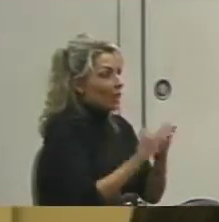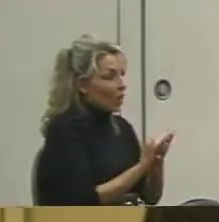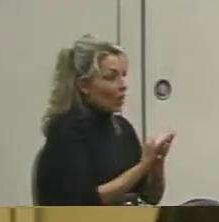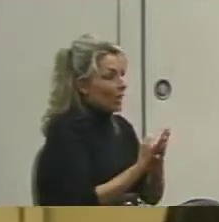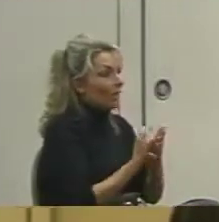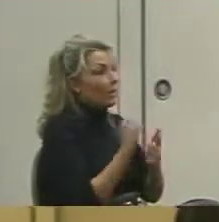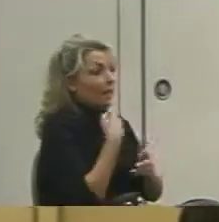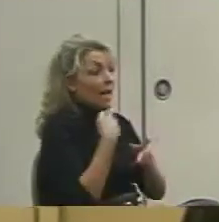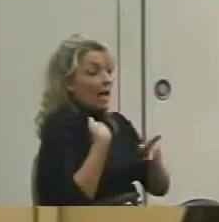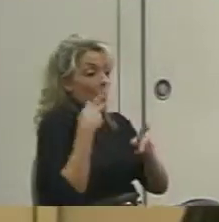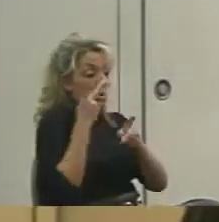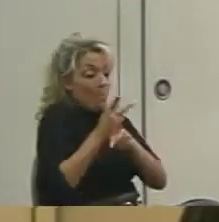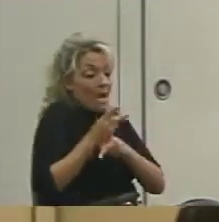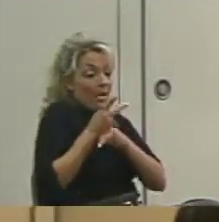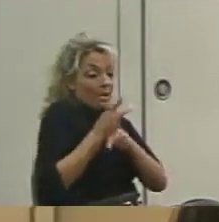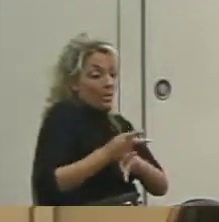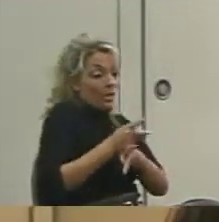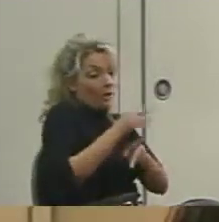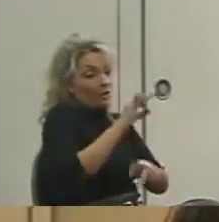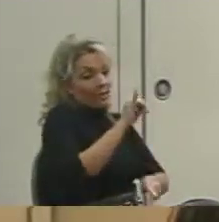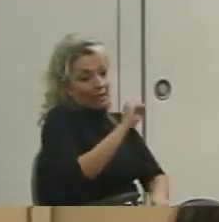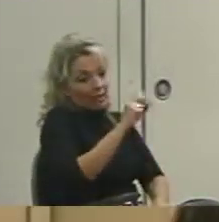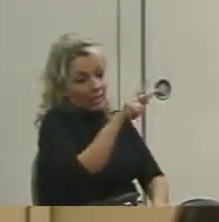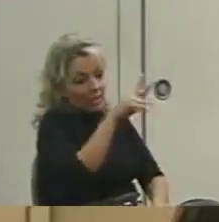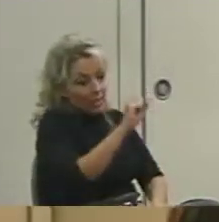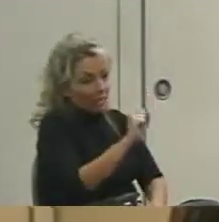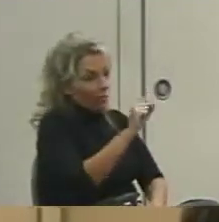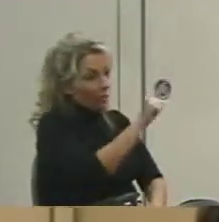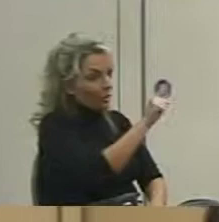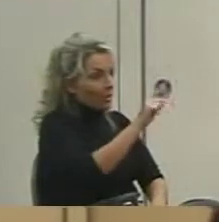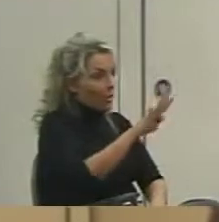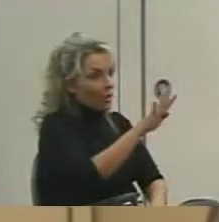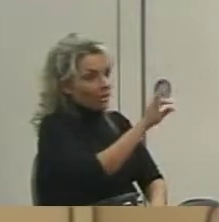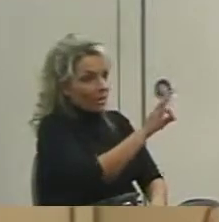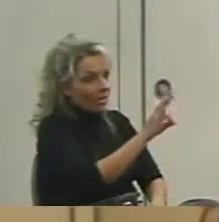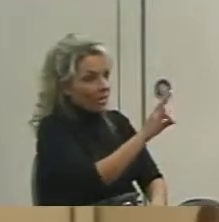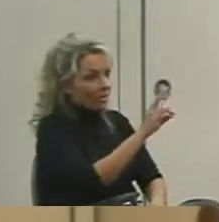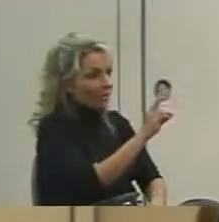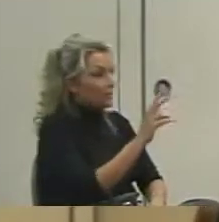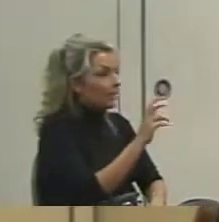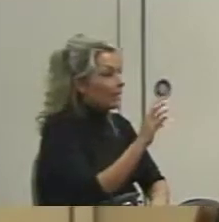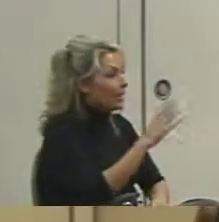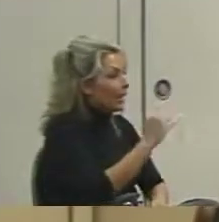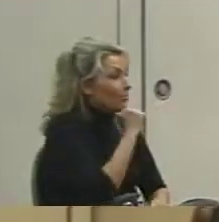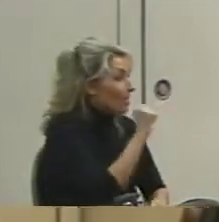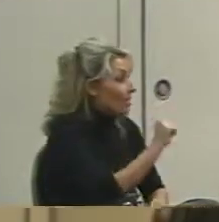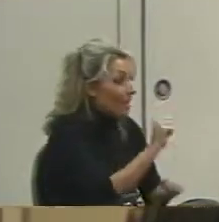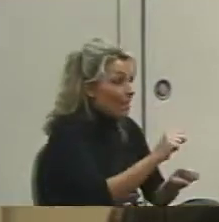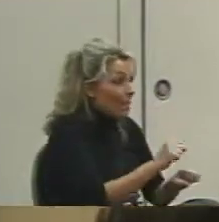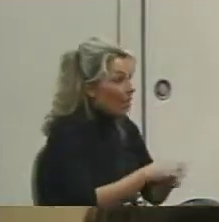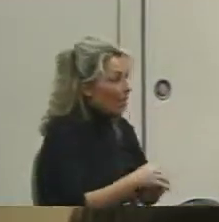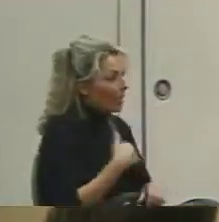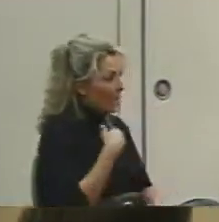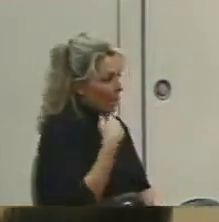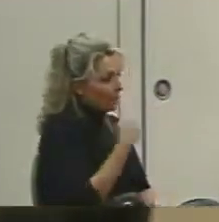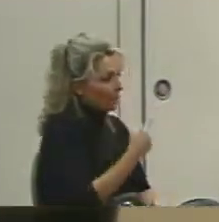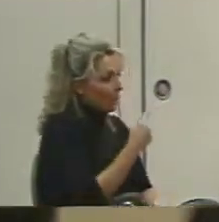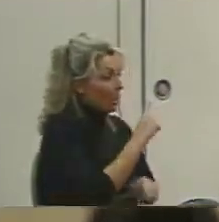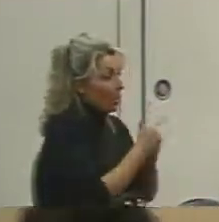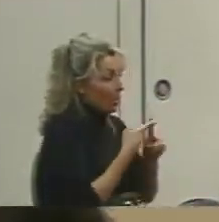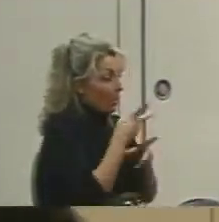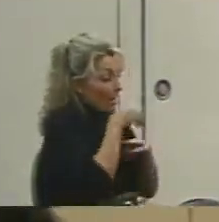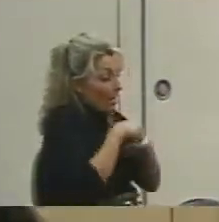Fiscus 24/7 everywhere he goes to make sure, and you're not. I would say, when in